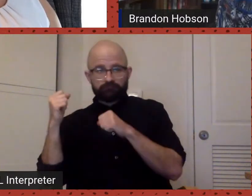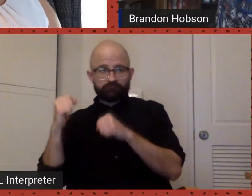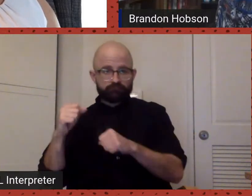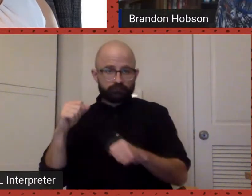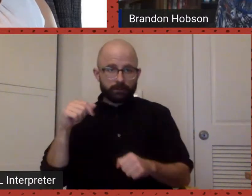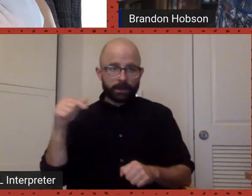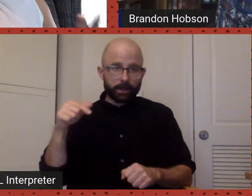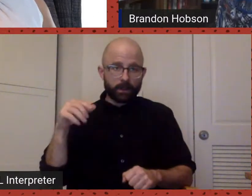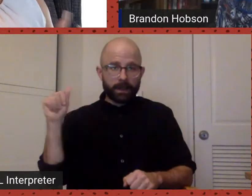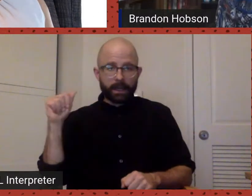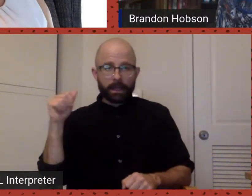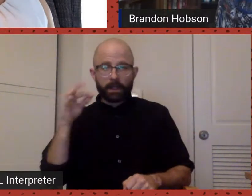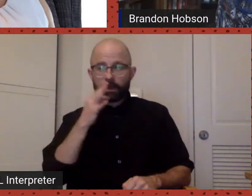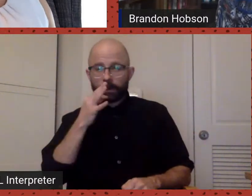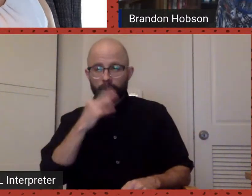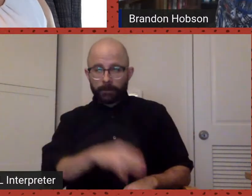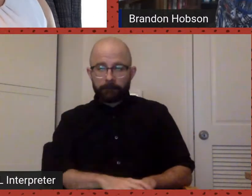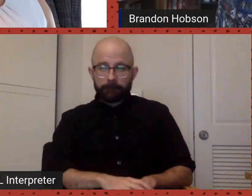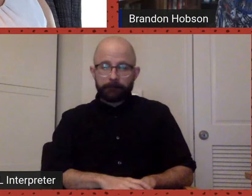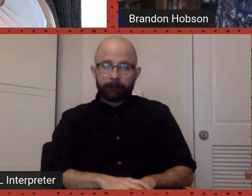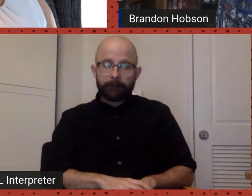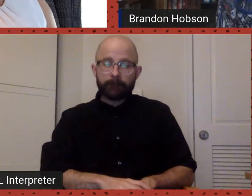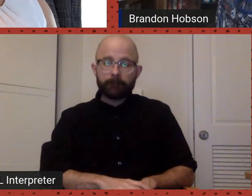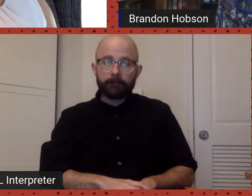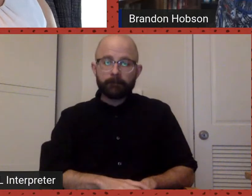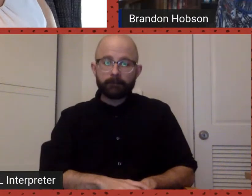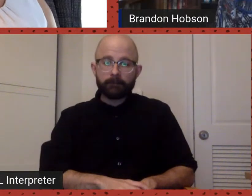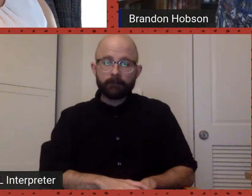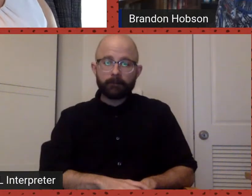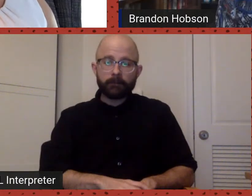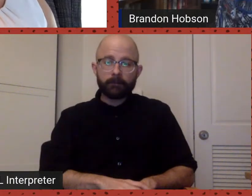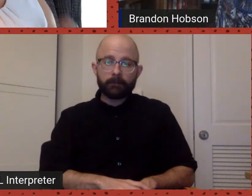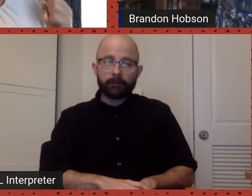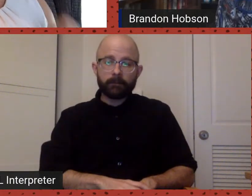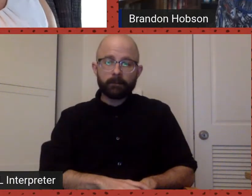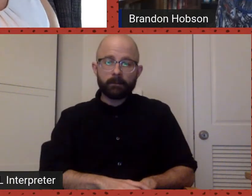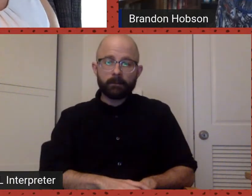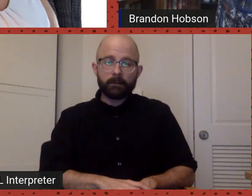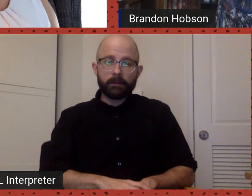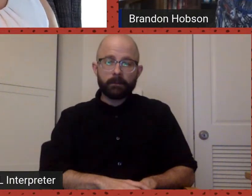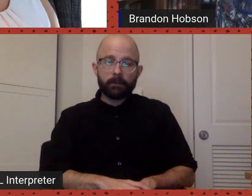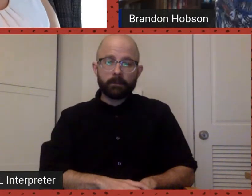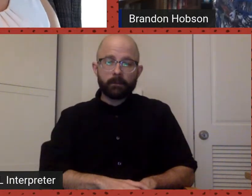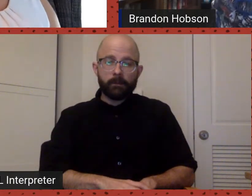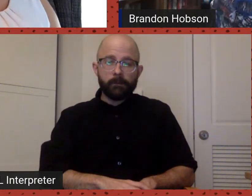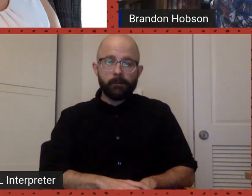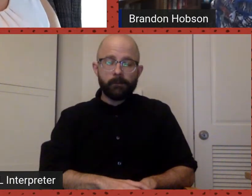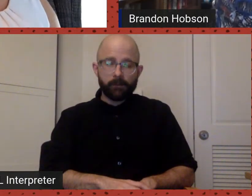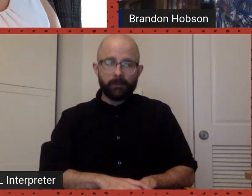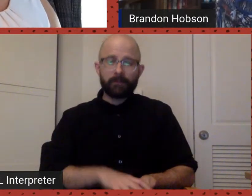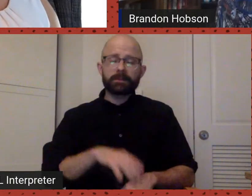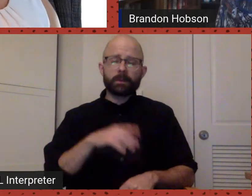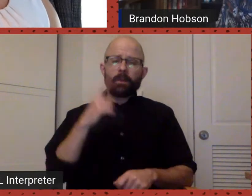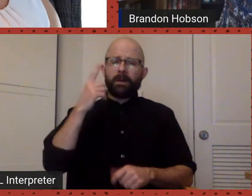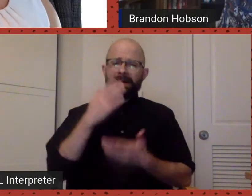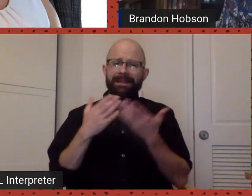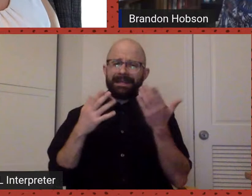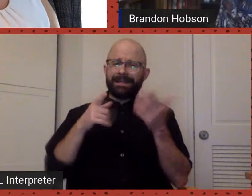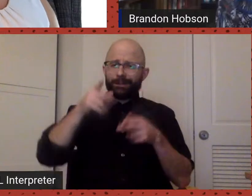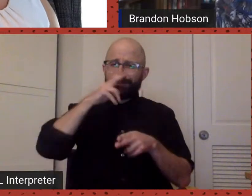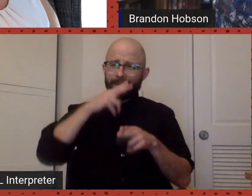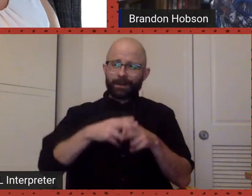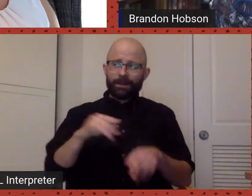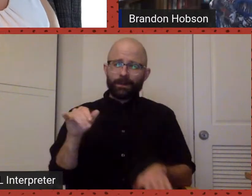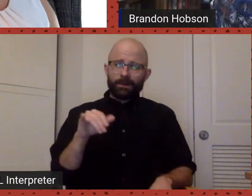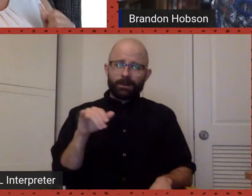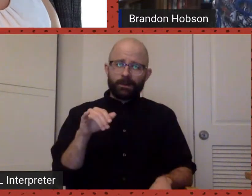shortly. In the meantime, too, one of the things that you mentioned as well was,